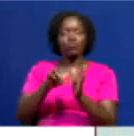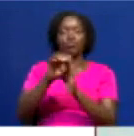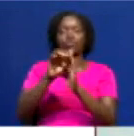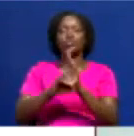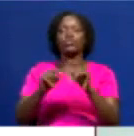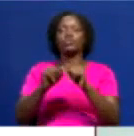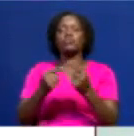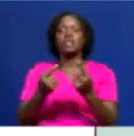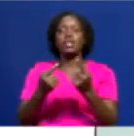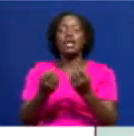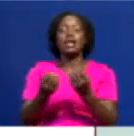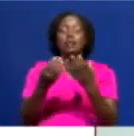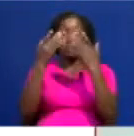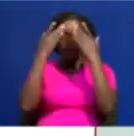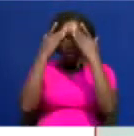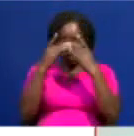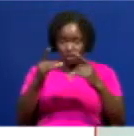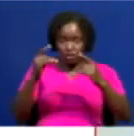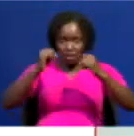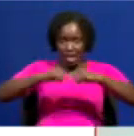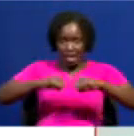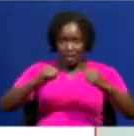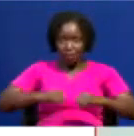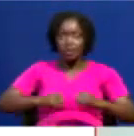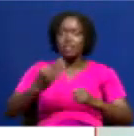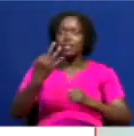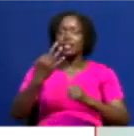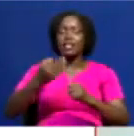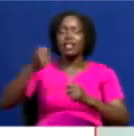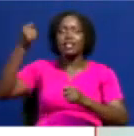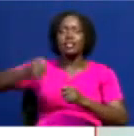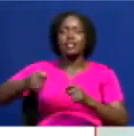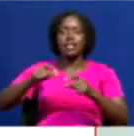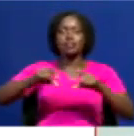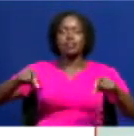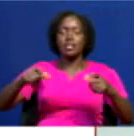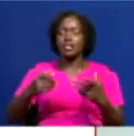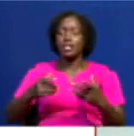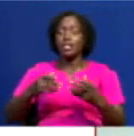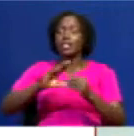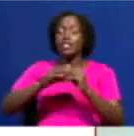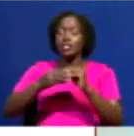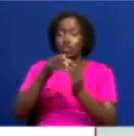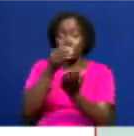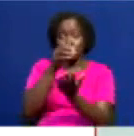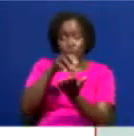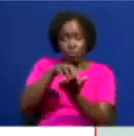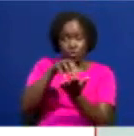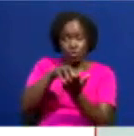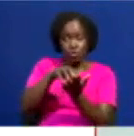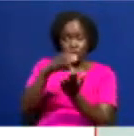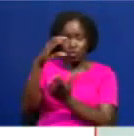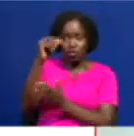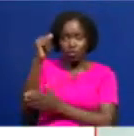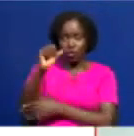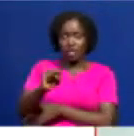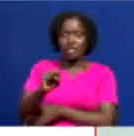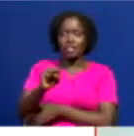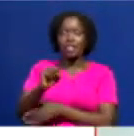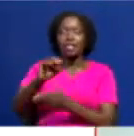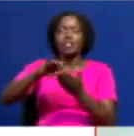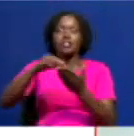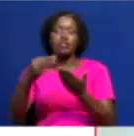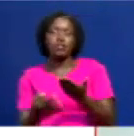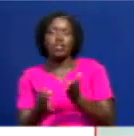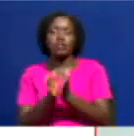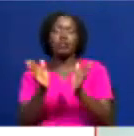unconstitutional. In a majority decision by a three-judge bench, the court held that the creation of the position of CAS had failed